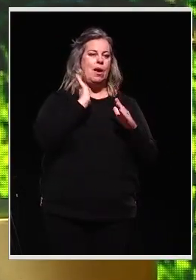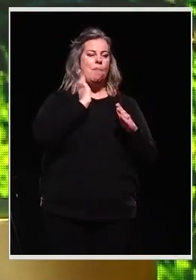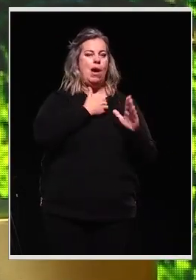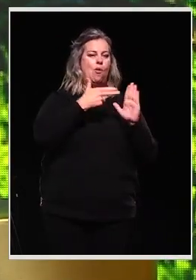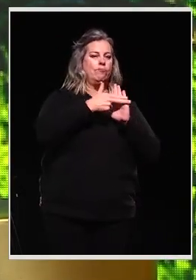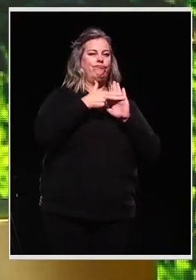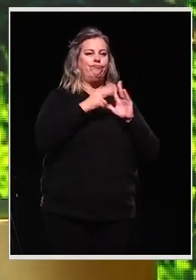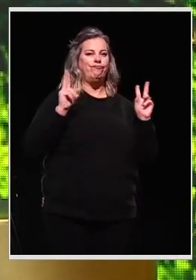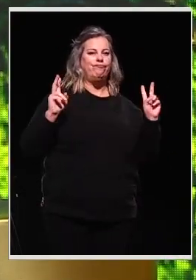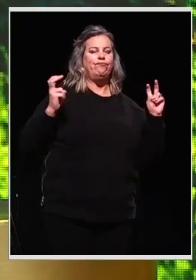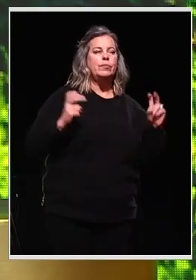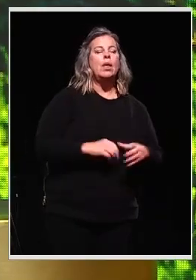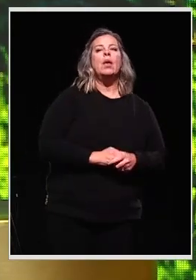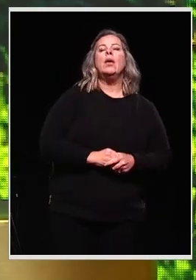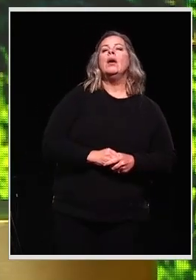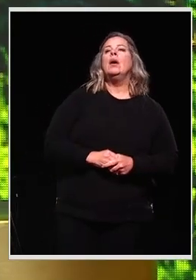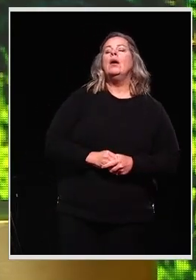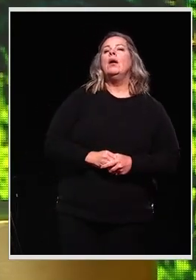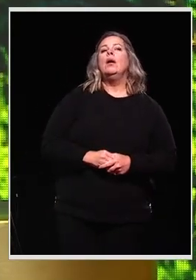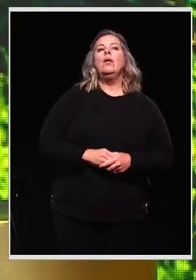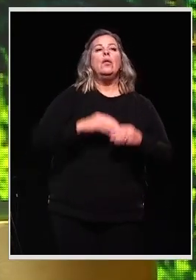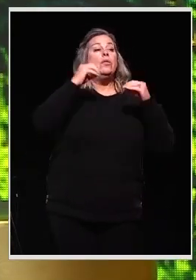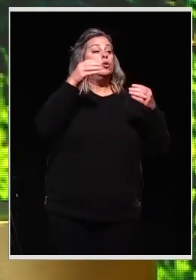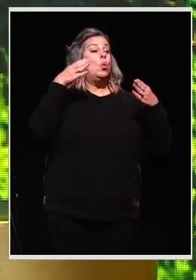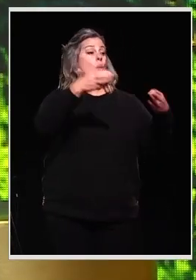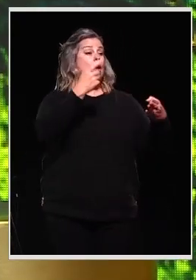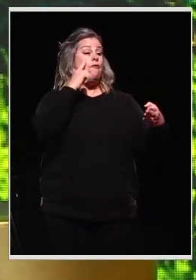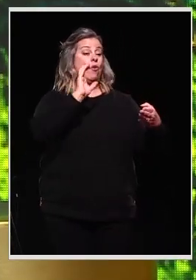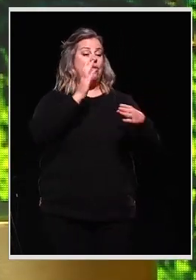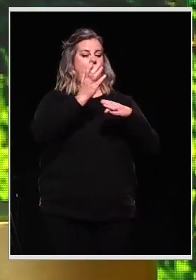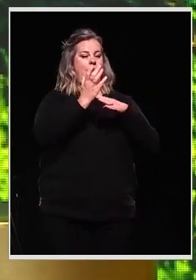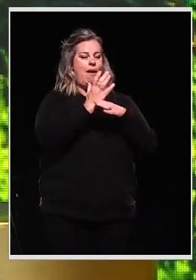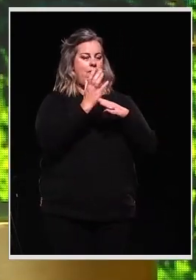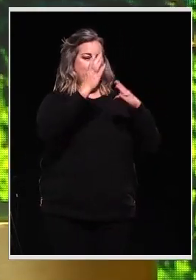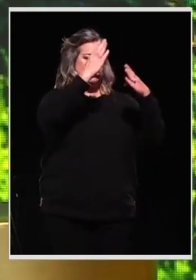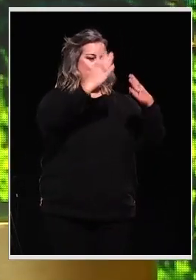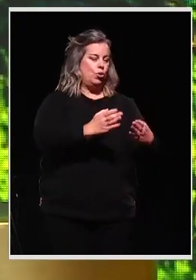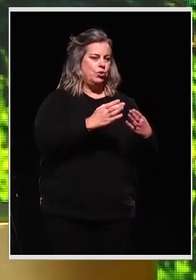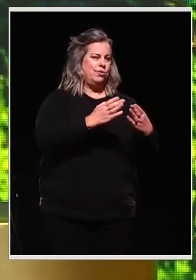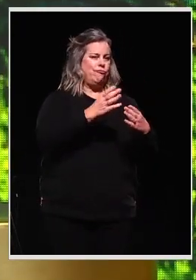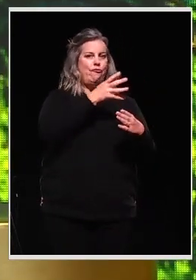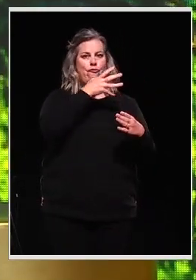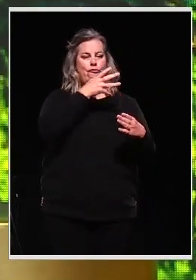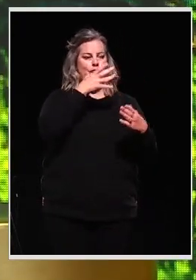true. There is no way for your average person, farmer or otherwise, without spending time